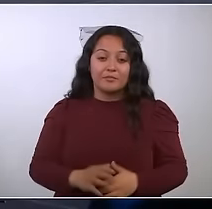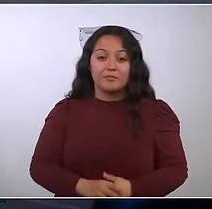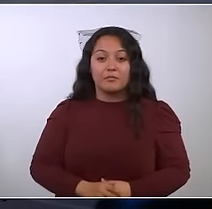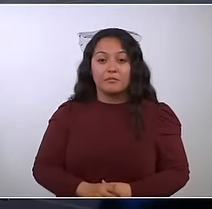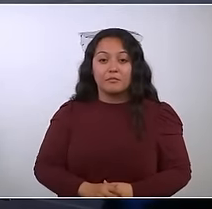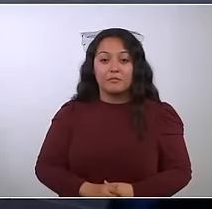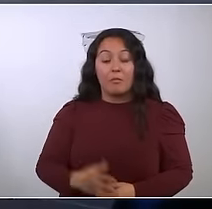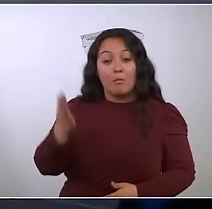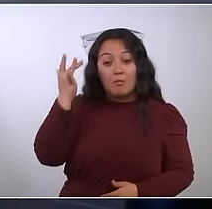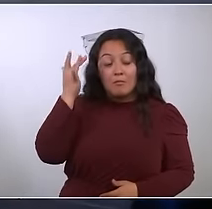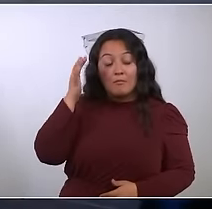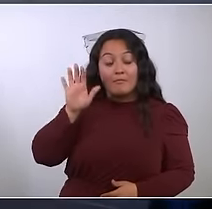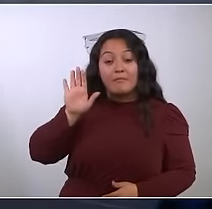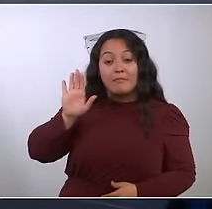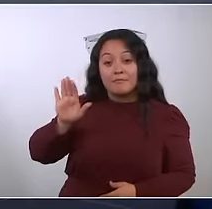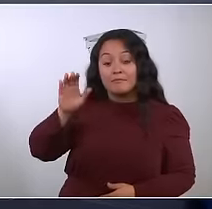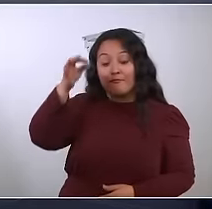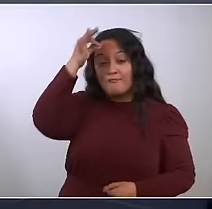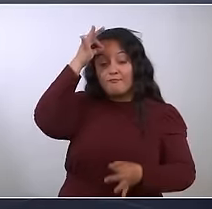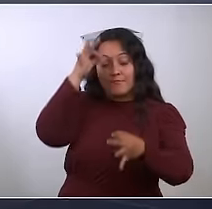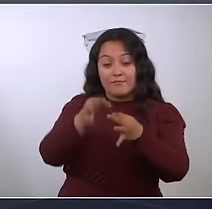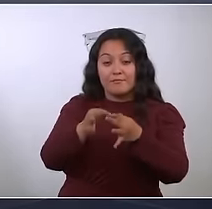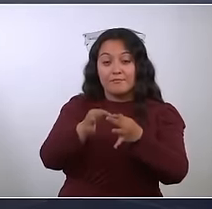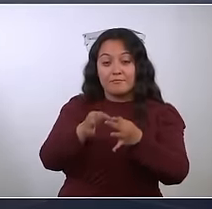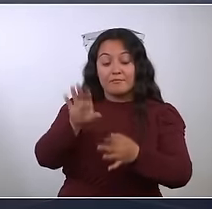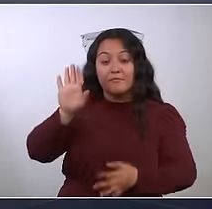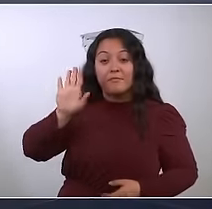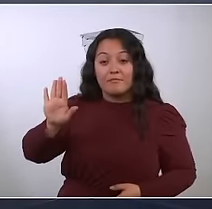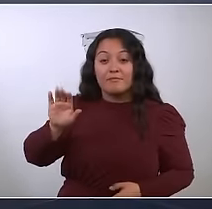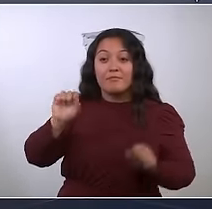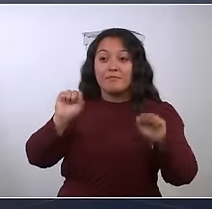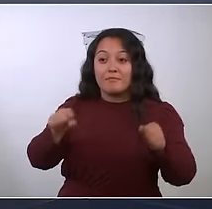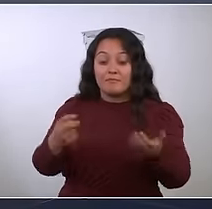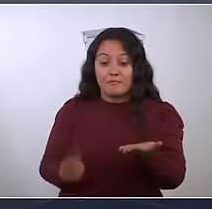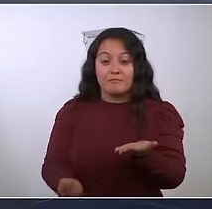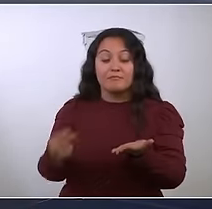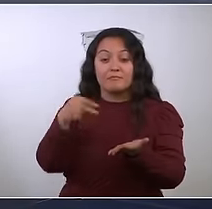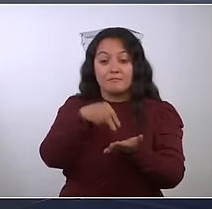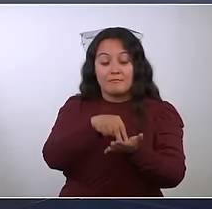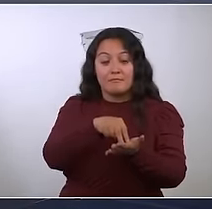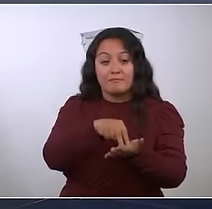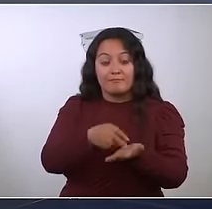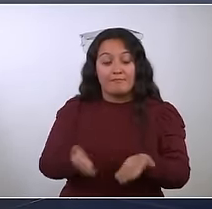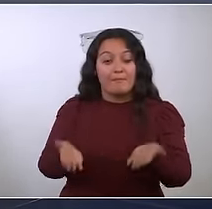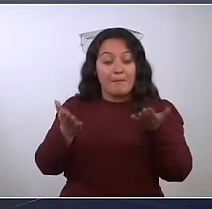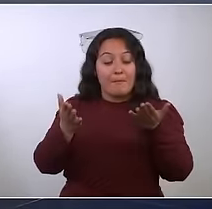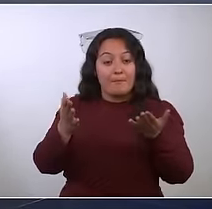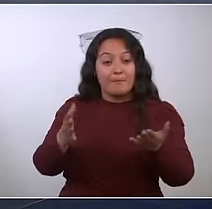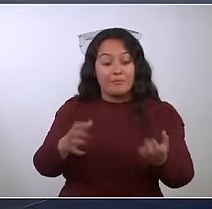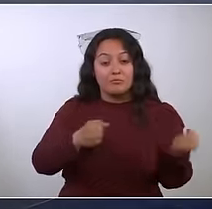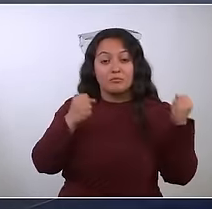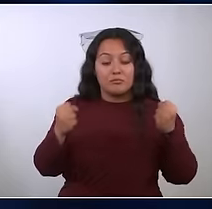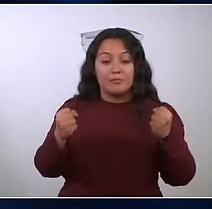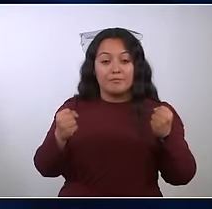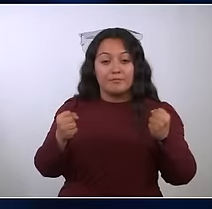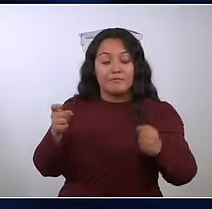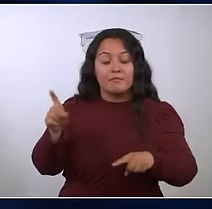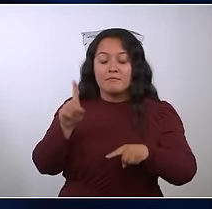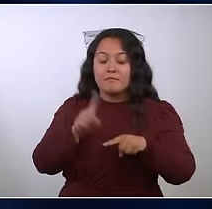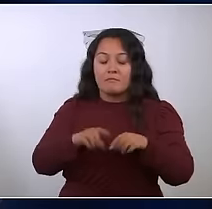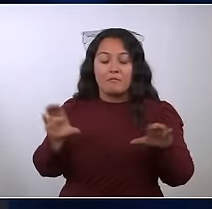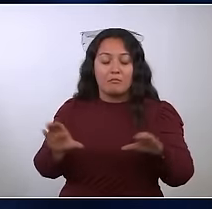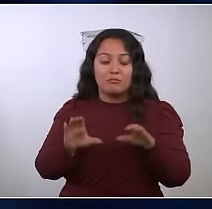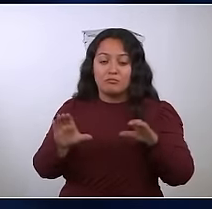Because of his faith. Porque hay fe, he was able to get up. Él se pudo levantar. But he could not do it by himself. Pero él no lo pudo hacer